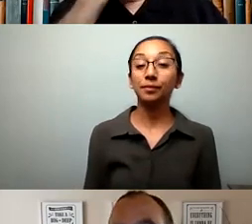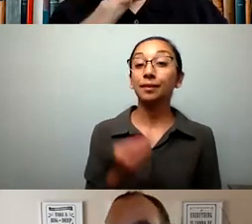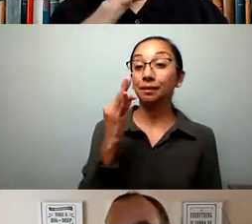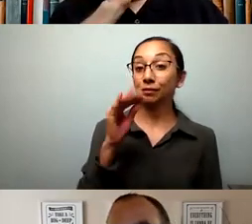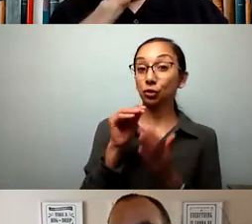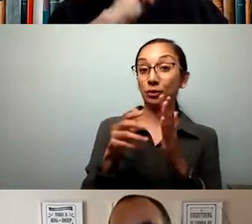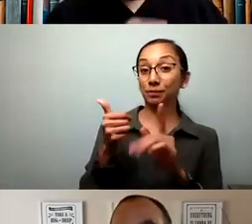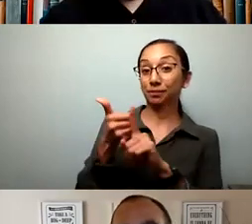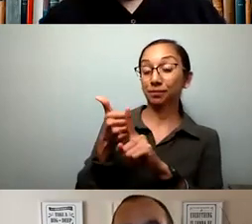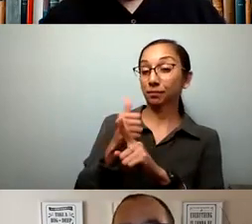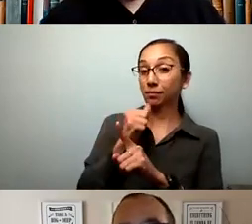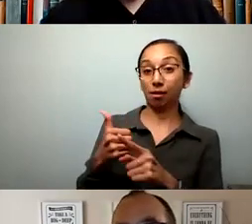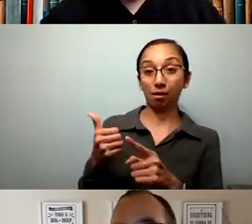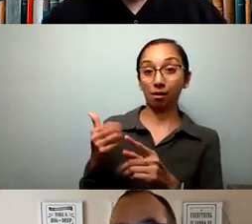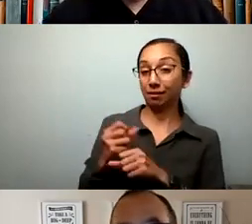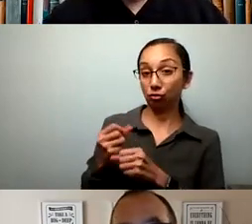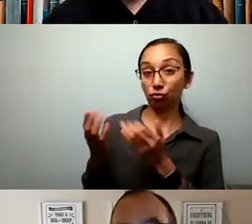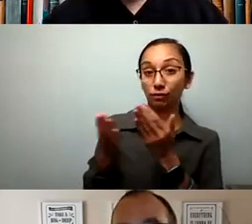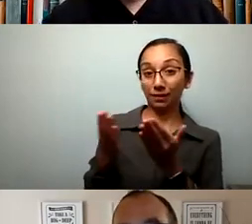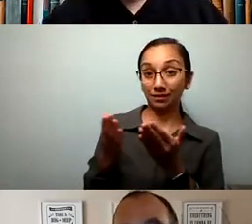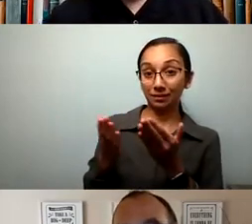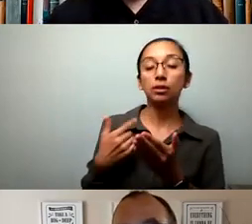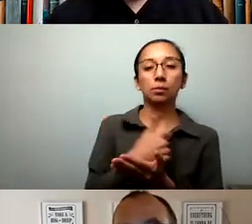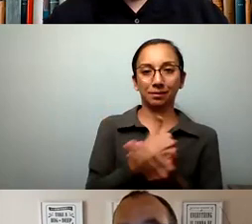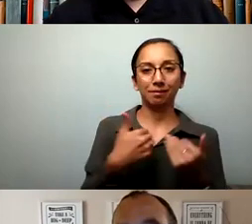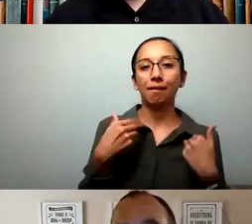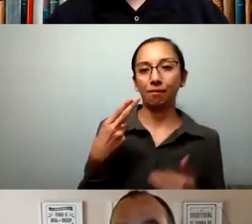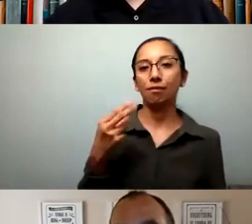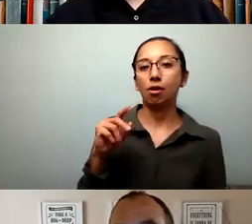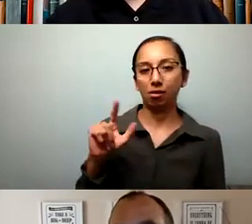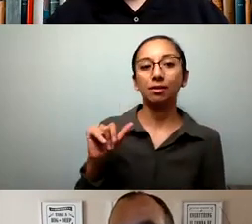not receiving a service. We have a hotline at